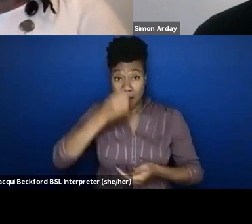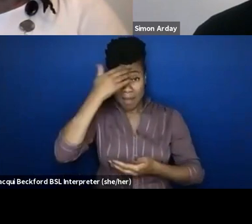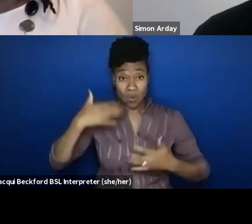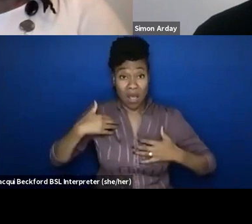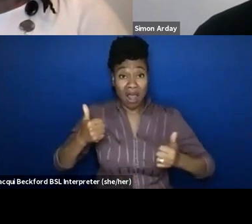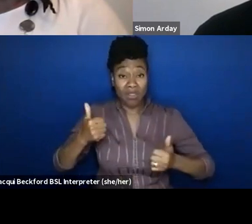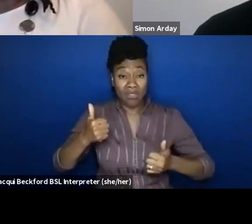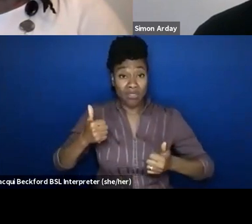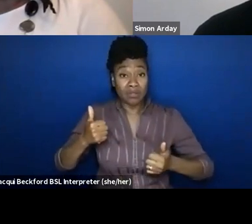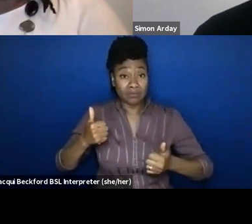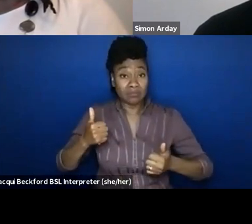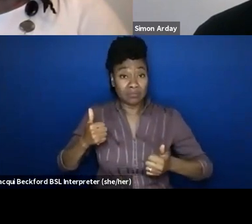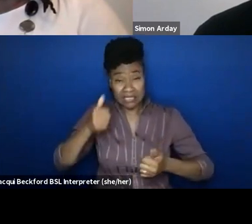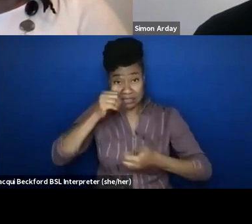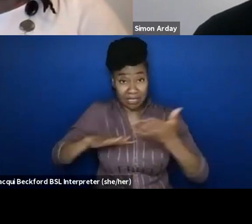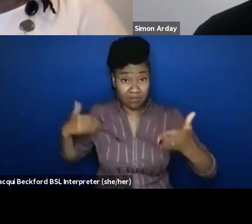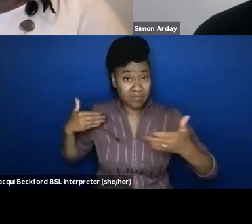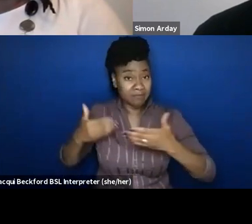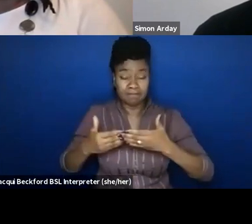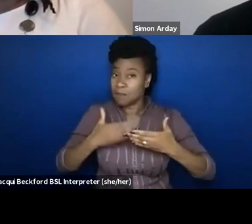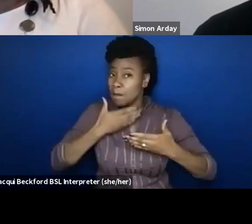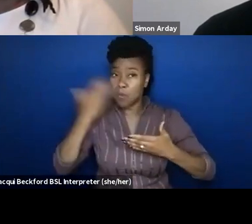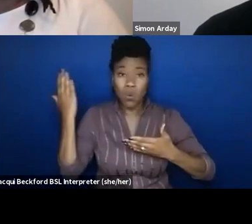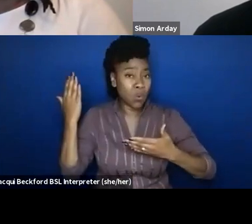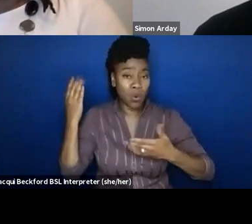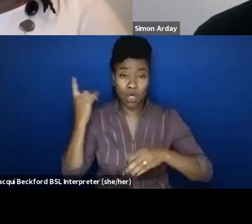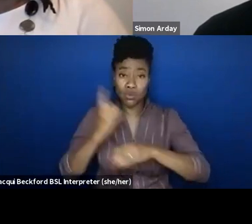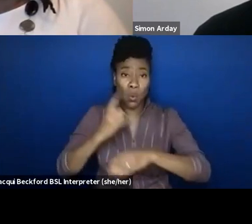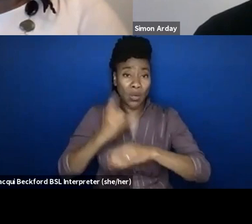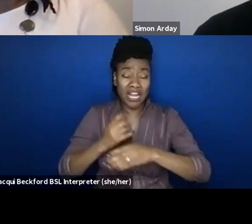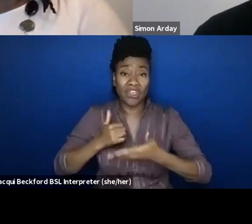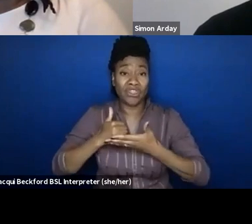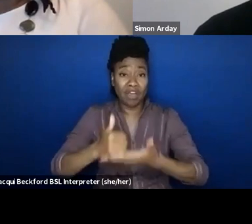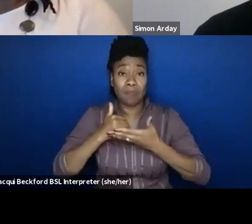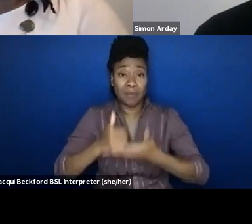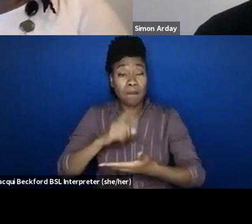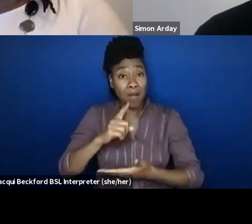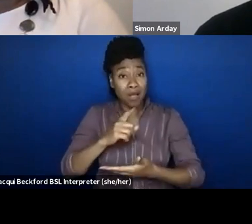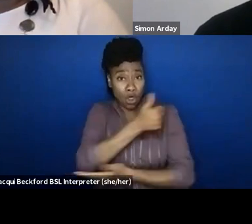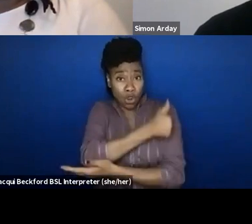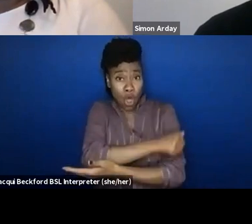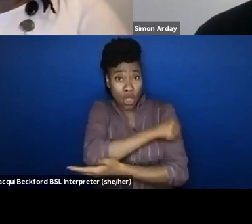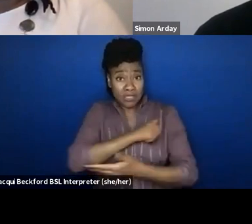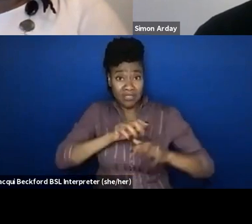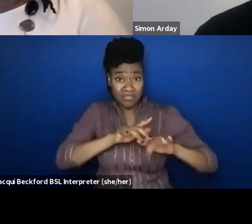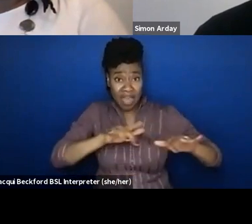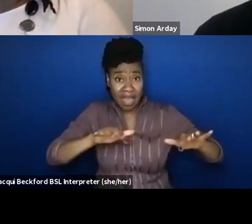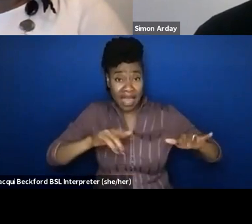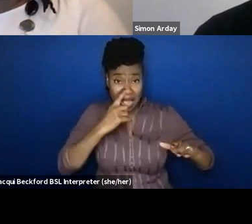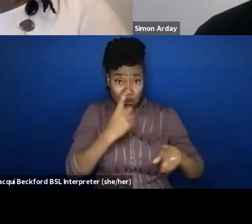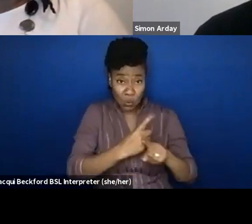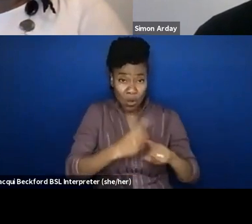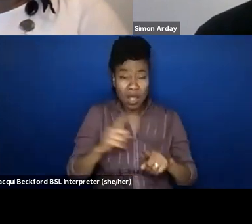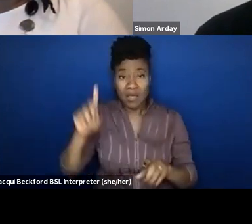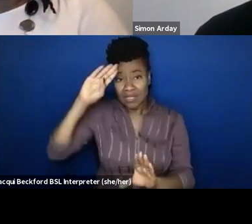therapy. And sometimes nurses are in the position to talk to you because they're on the ground. The psychologist